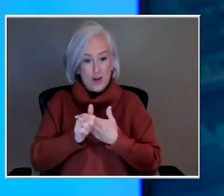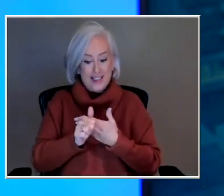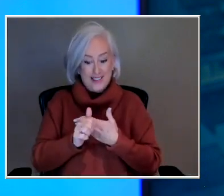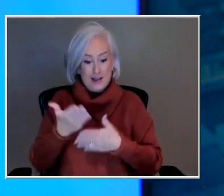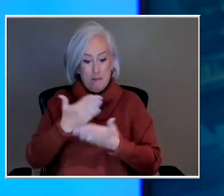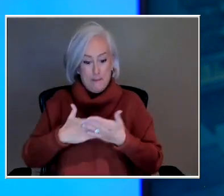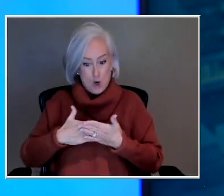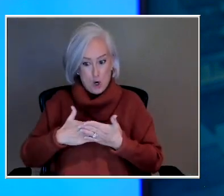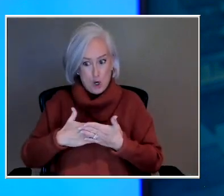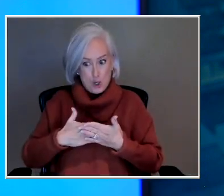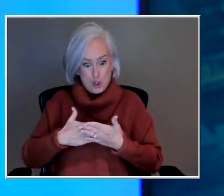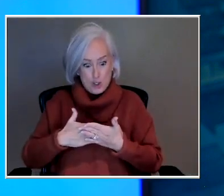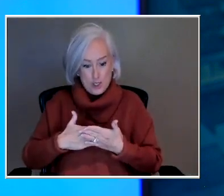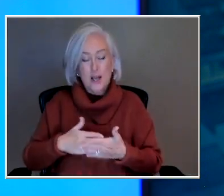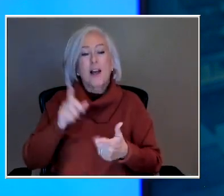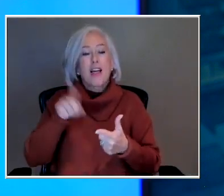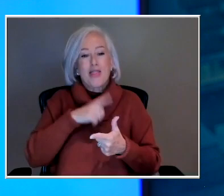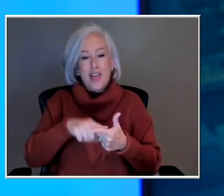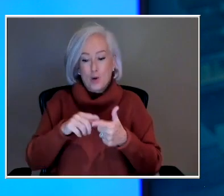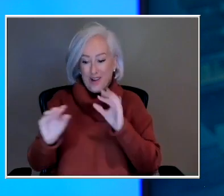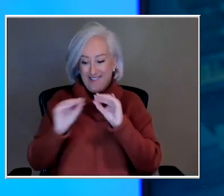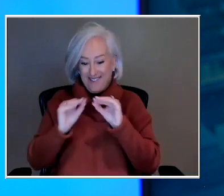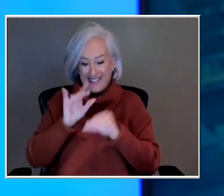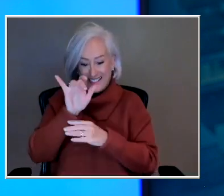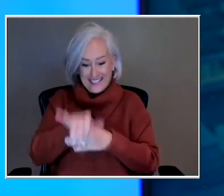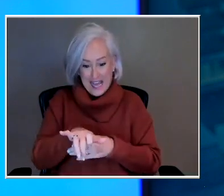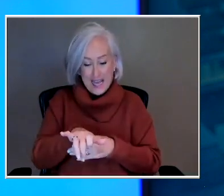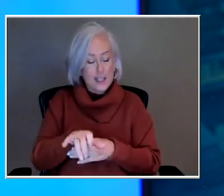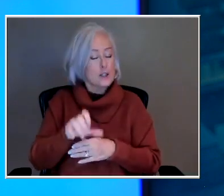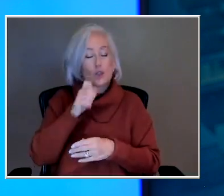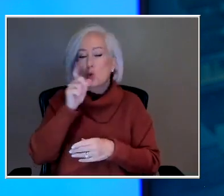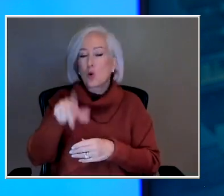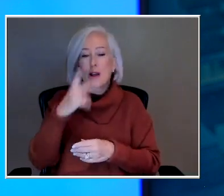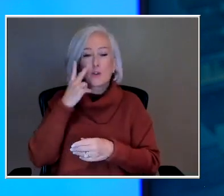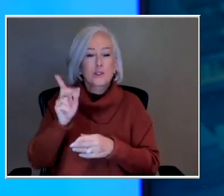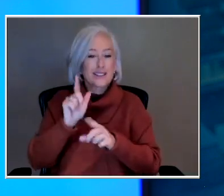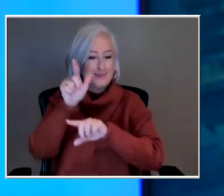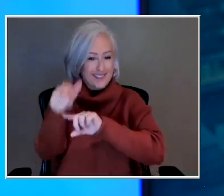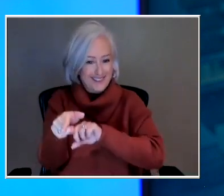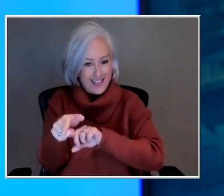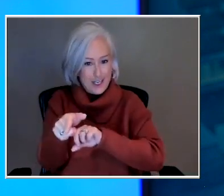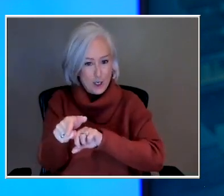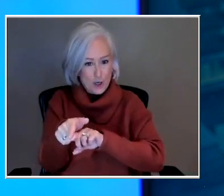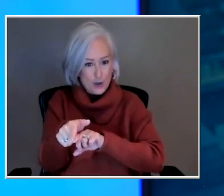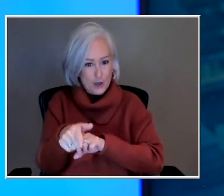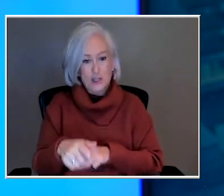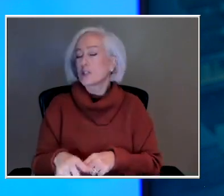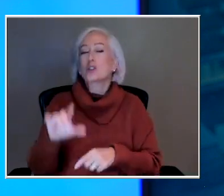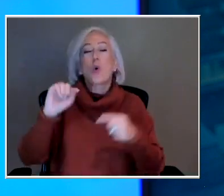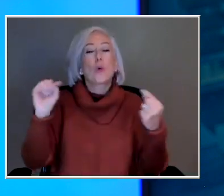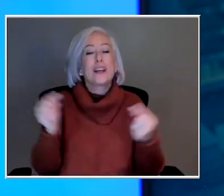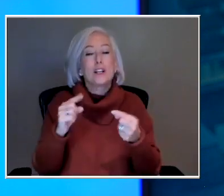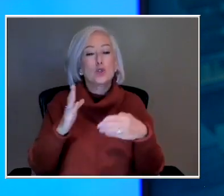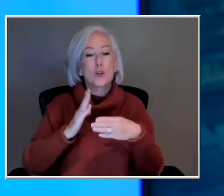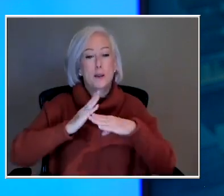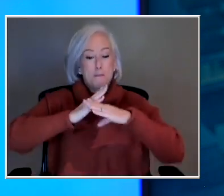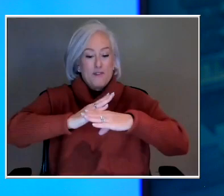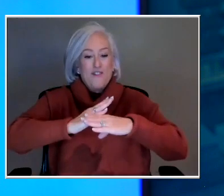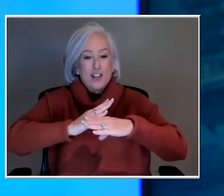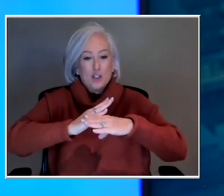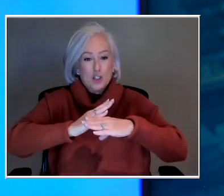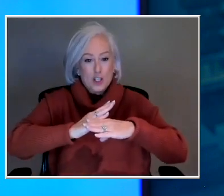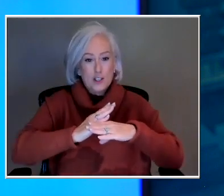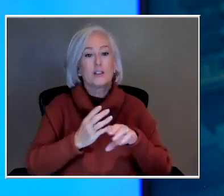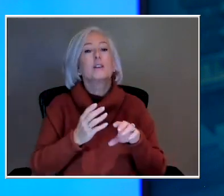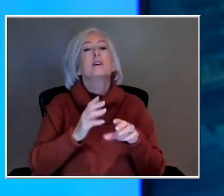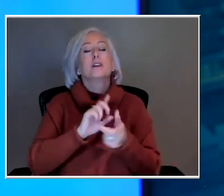see me again on the flip side. And then the major benefit of that is all those injury prevention measures that we have translate into improved performance. Those are